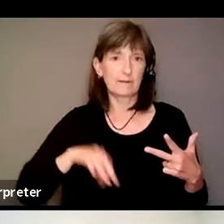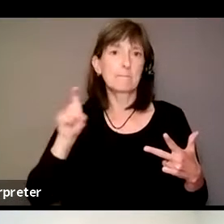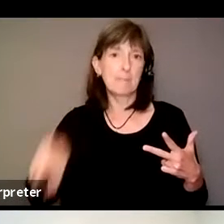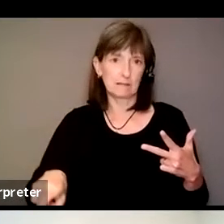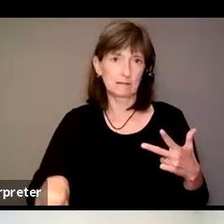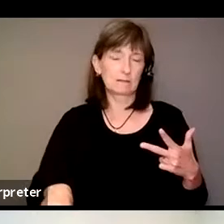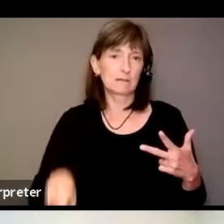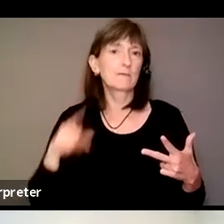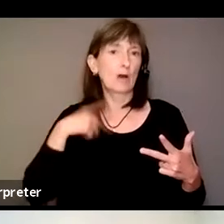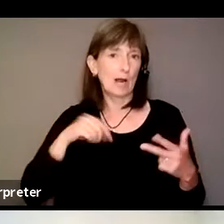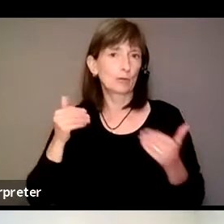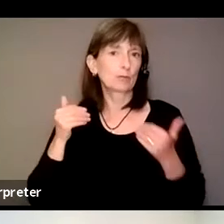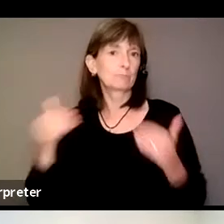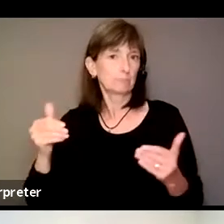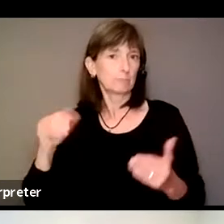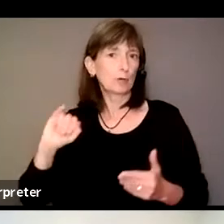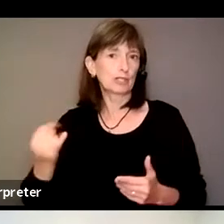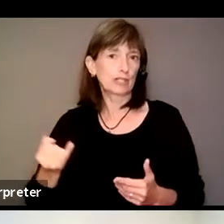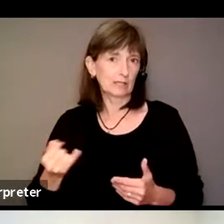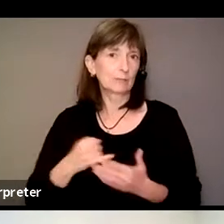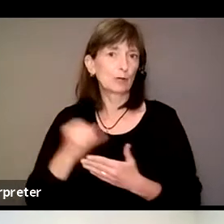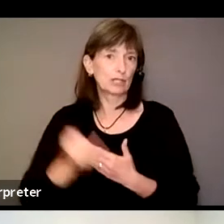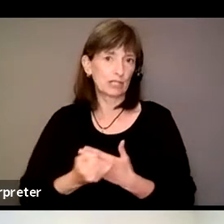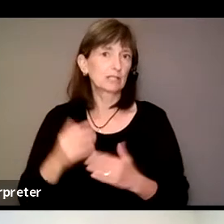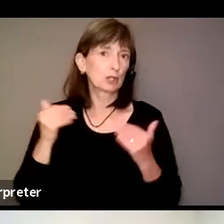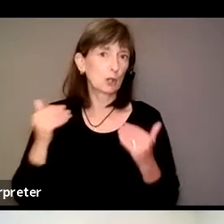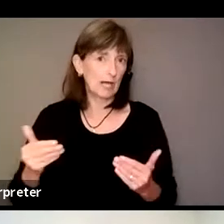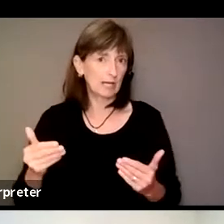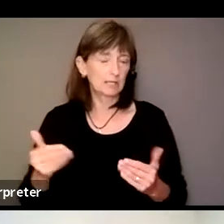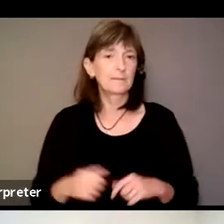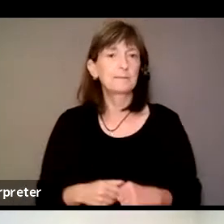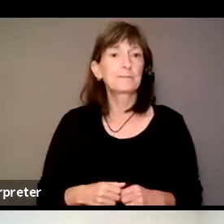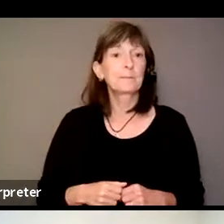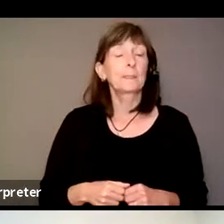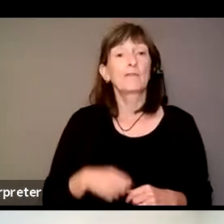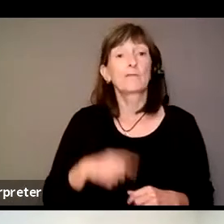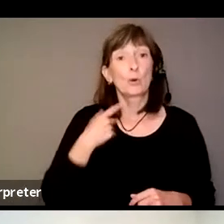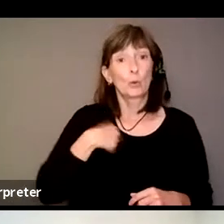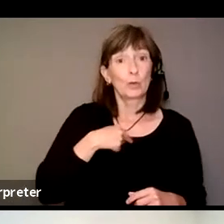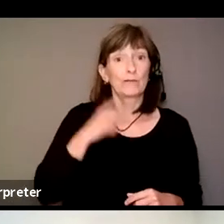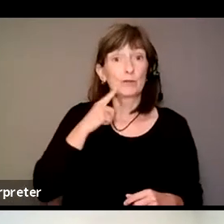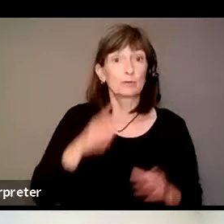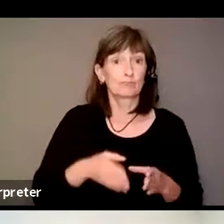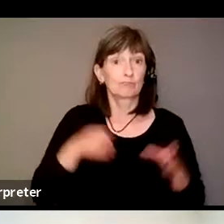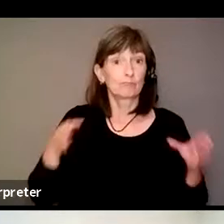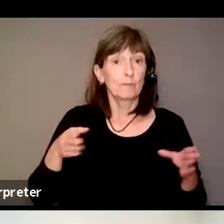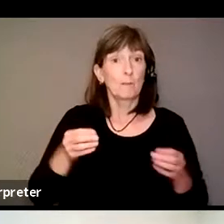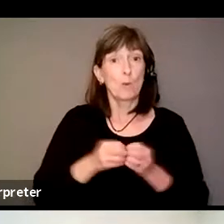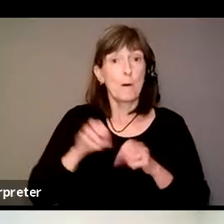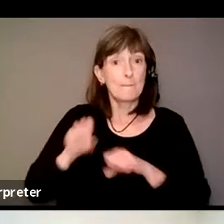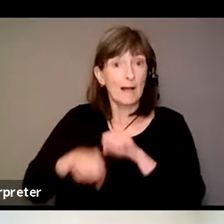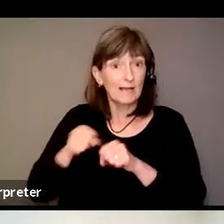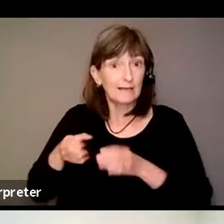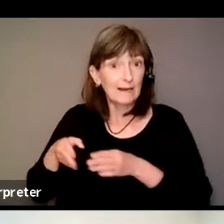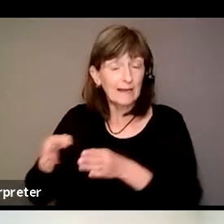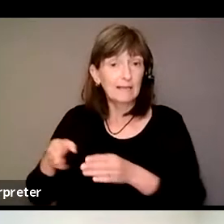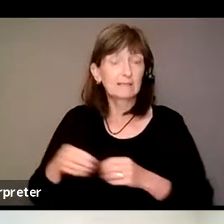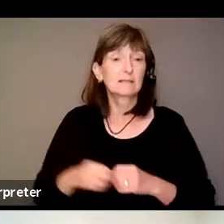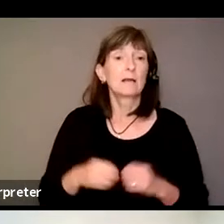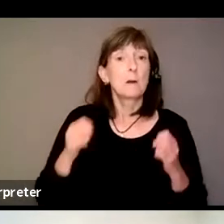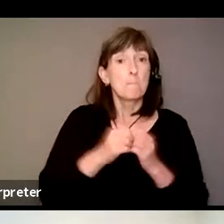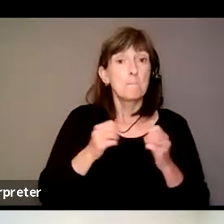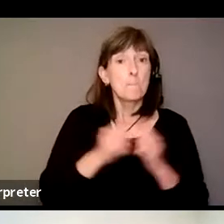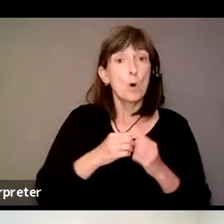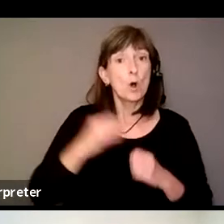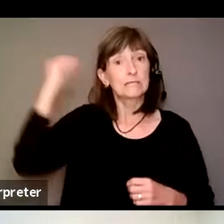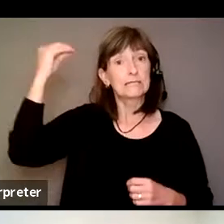we have done so many different things. We've increased bike lanes. We've increased solar energy. We give grants to our